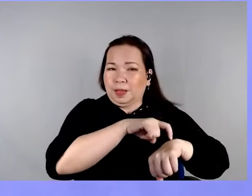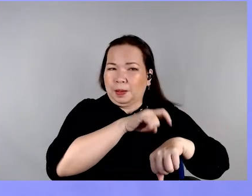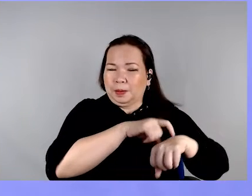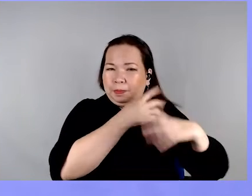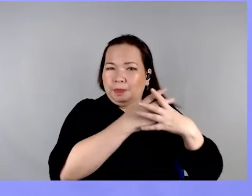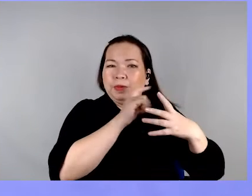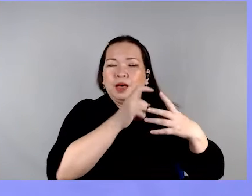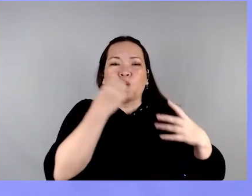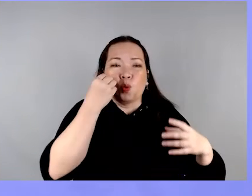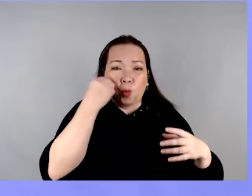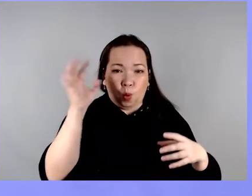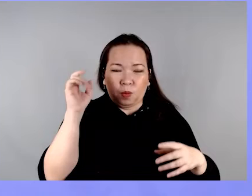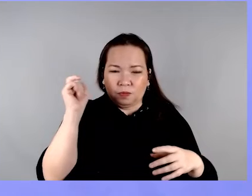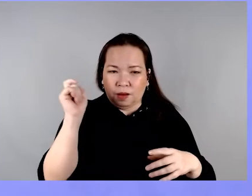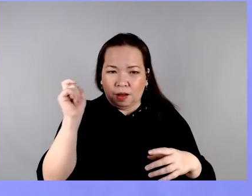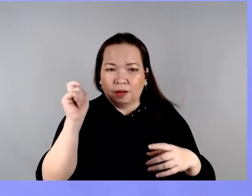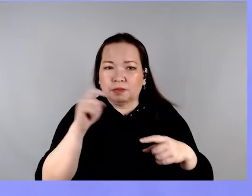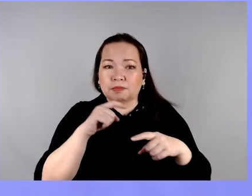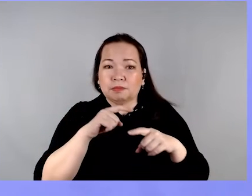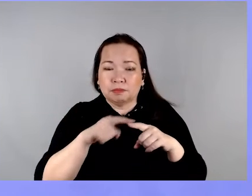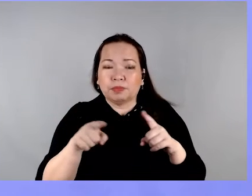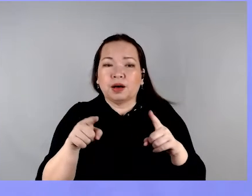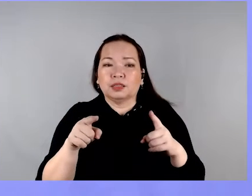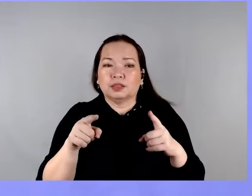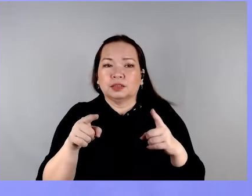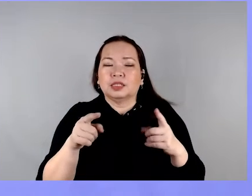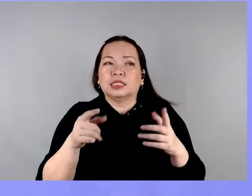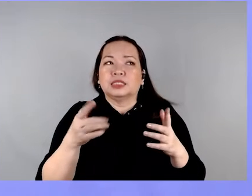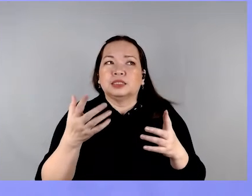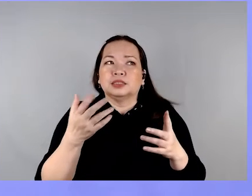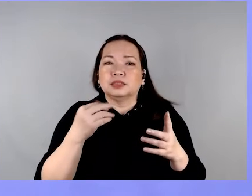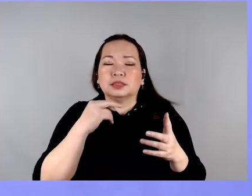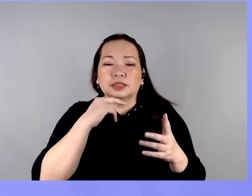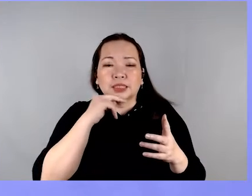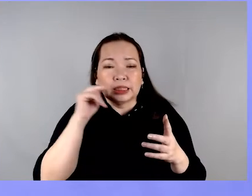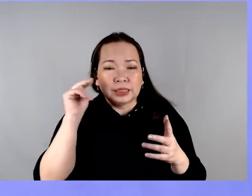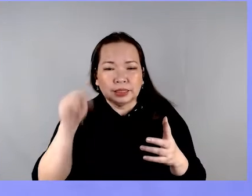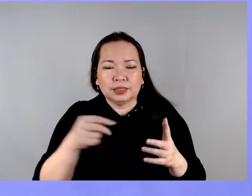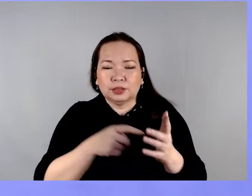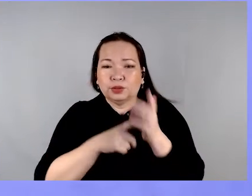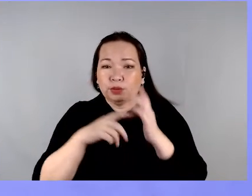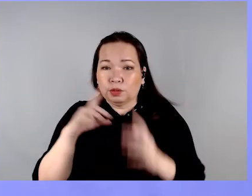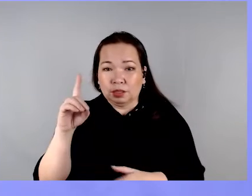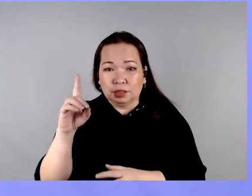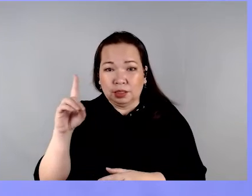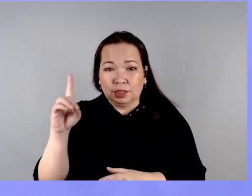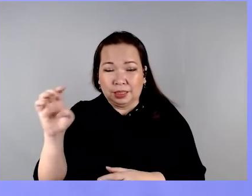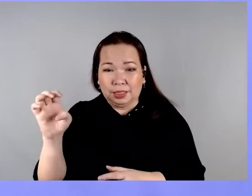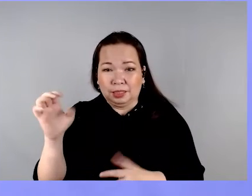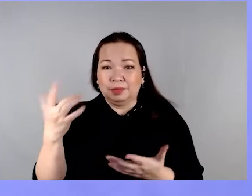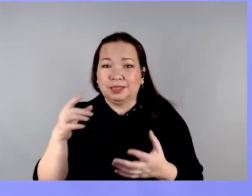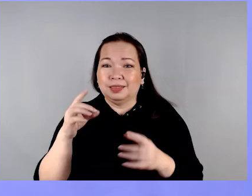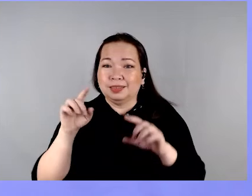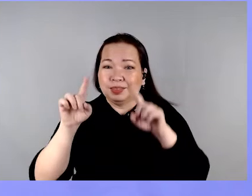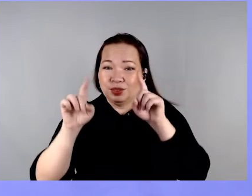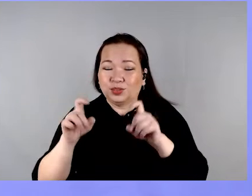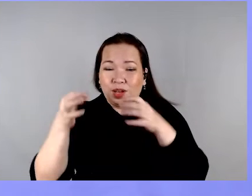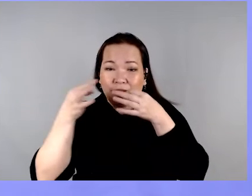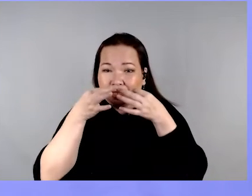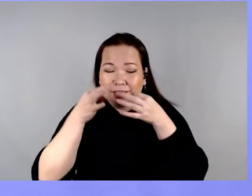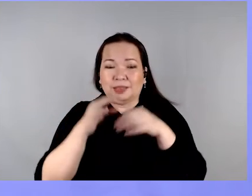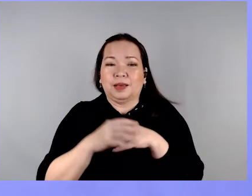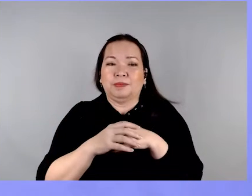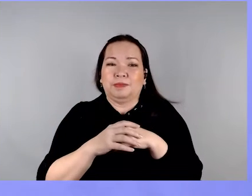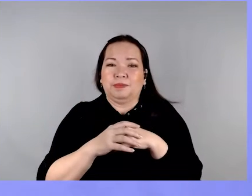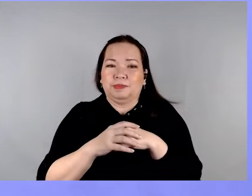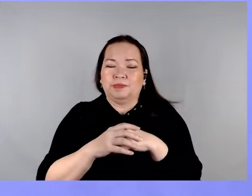released. In the same way, the Dangerous Drugs Act does not require a DDE before the release of a PDL who has served his